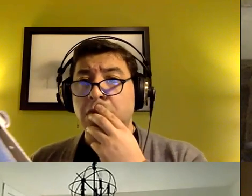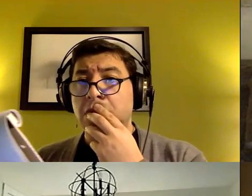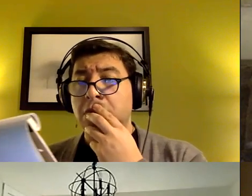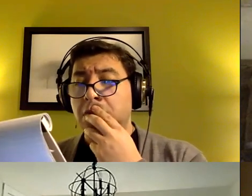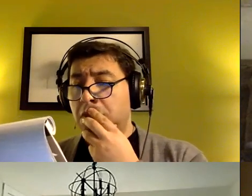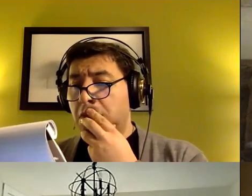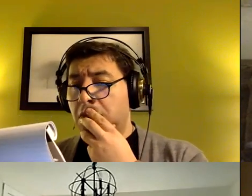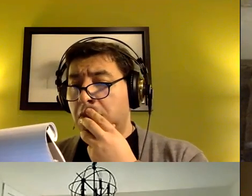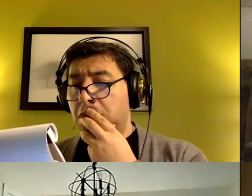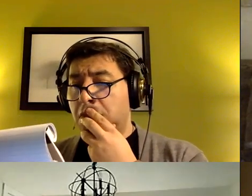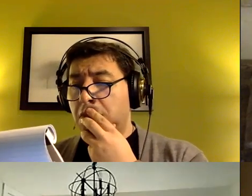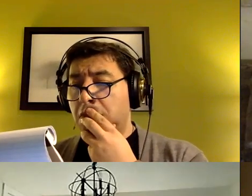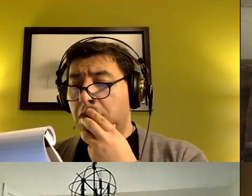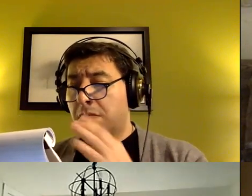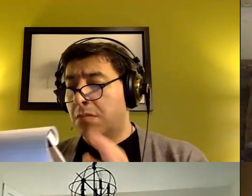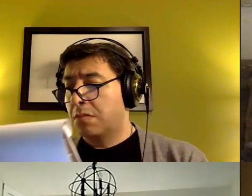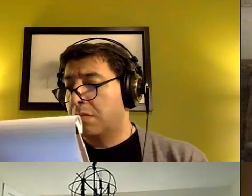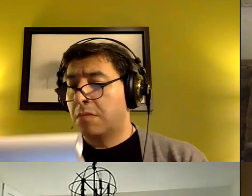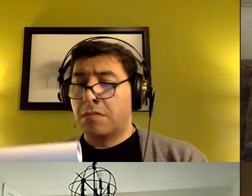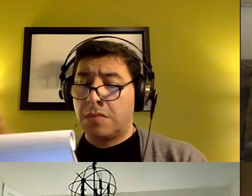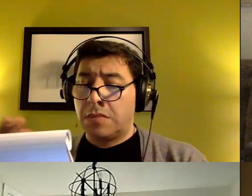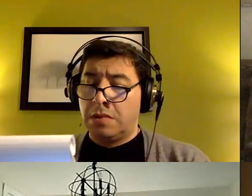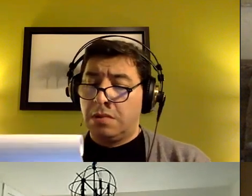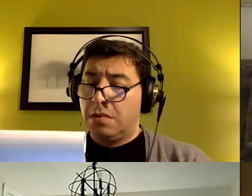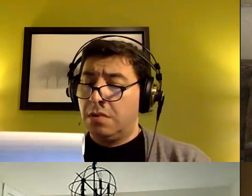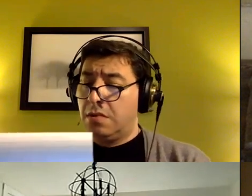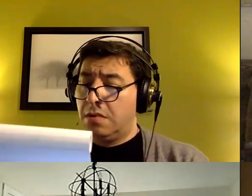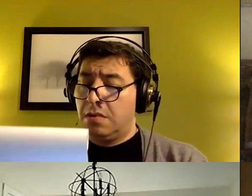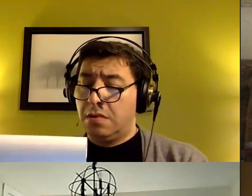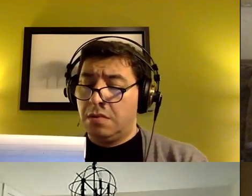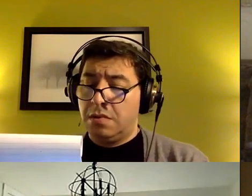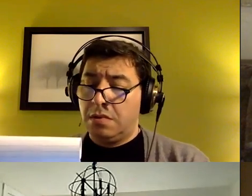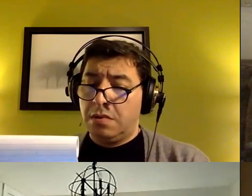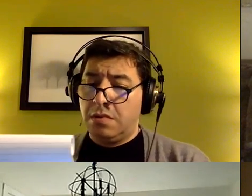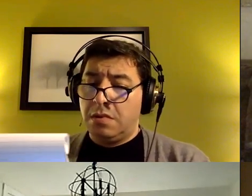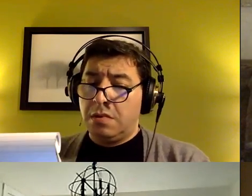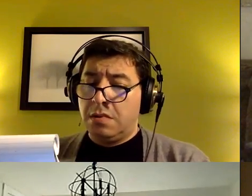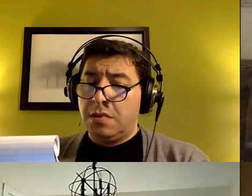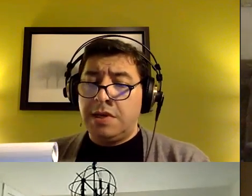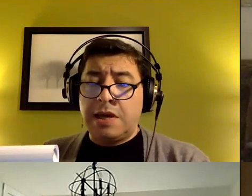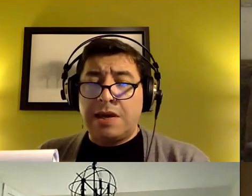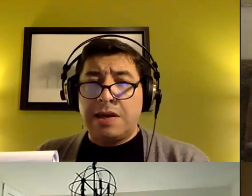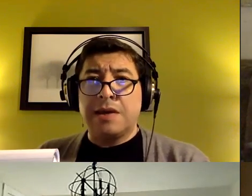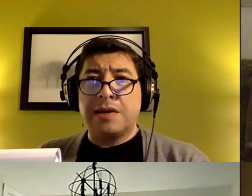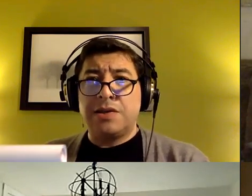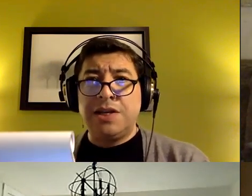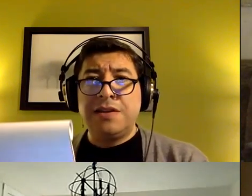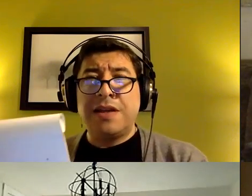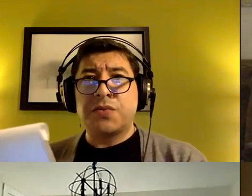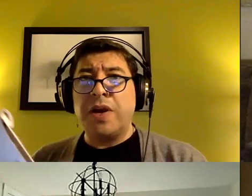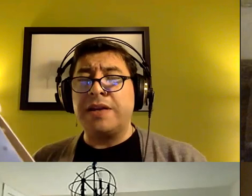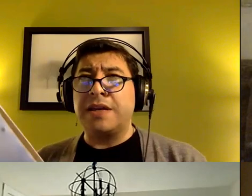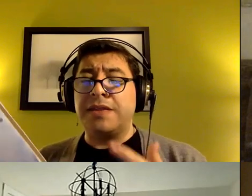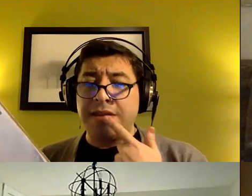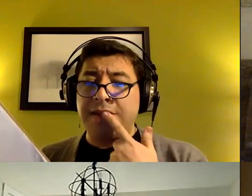not just a leader's job to lead. We're all foolish and we all have to be held accountable. Yeah, Jean,